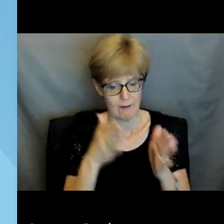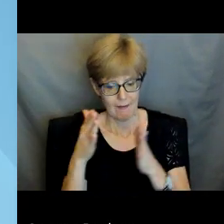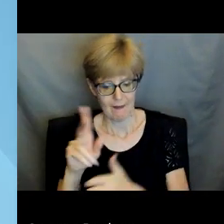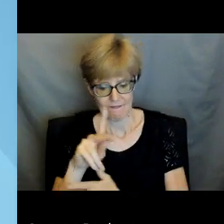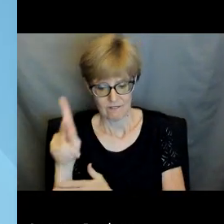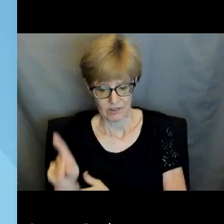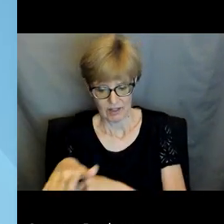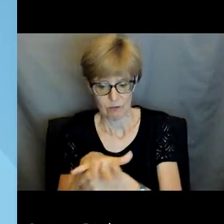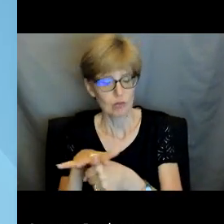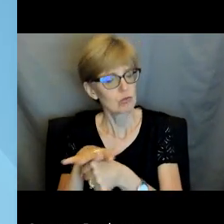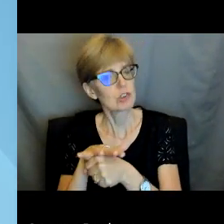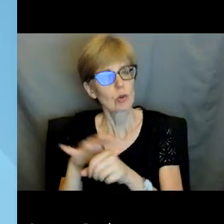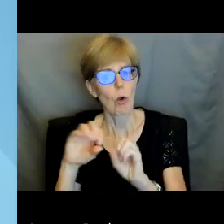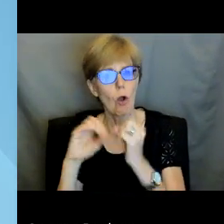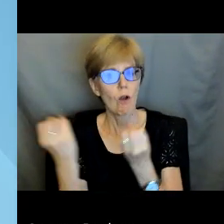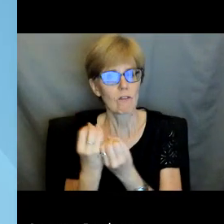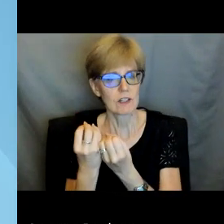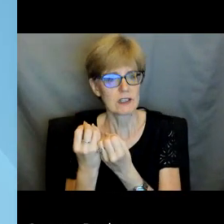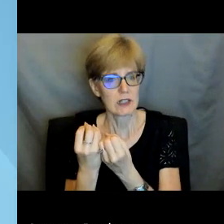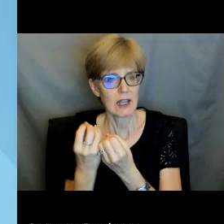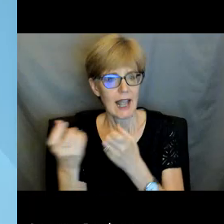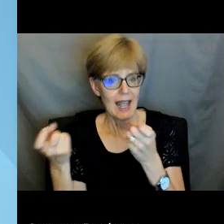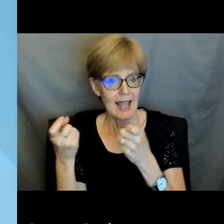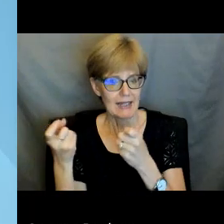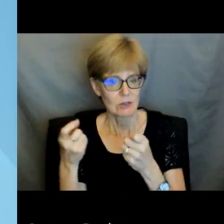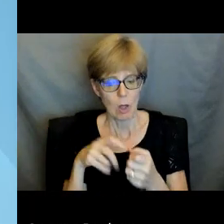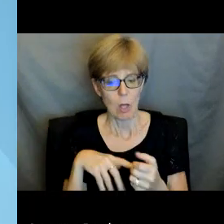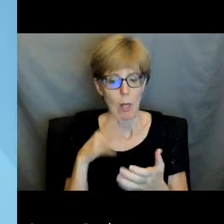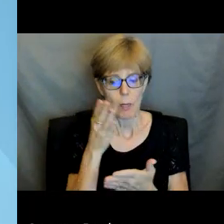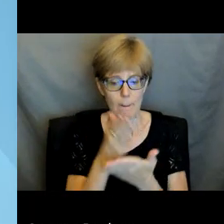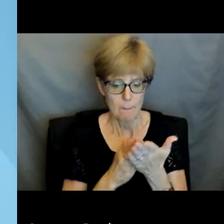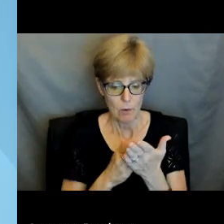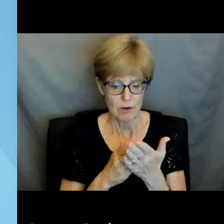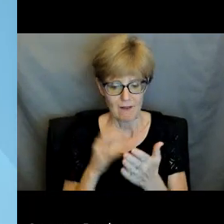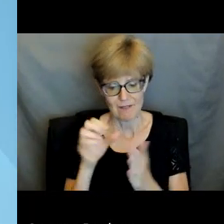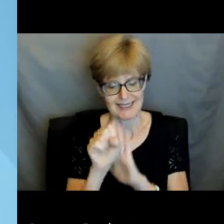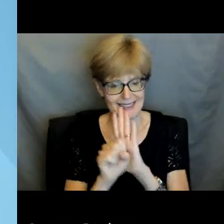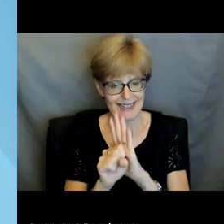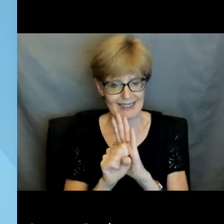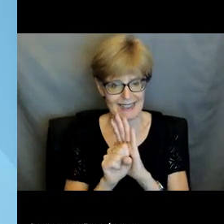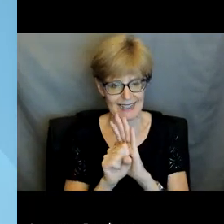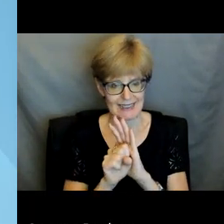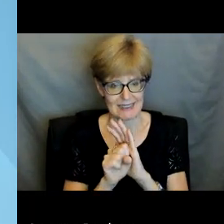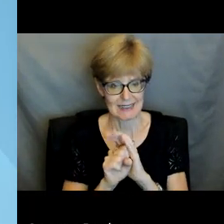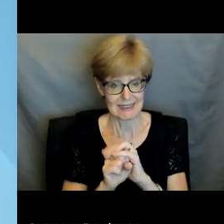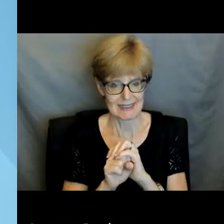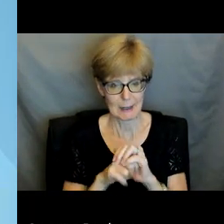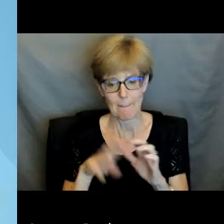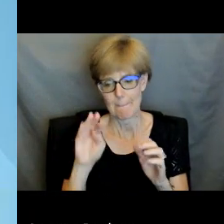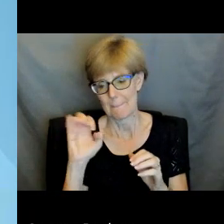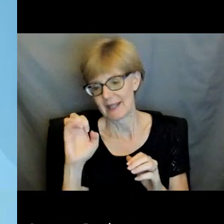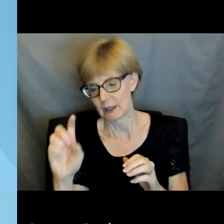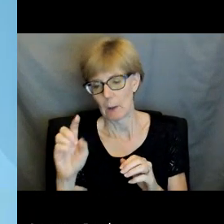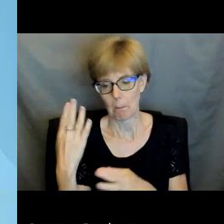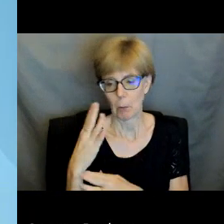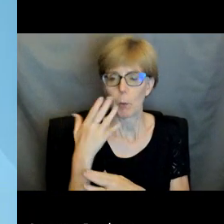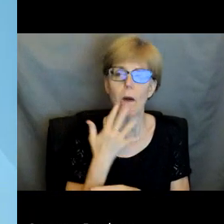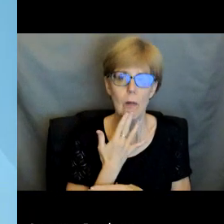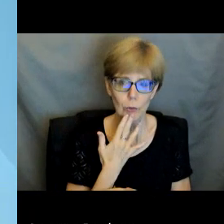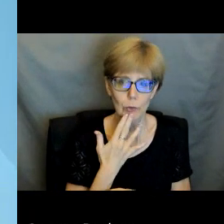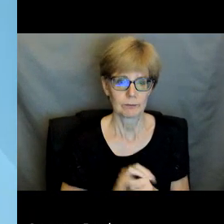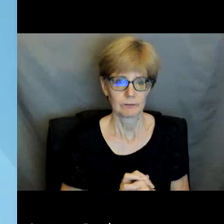Regional Office covers the portion of the state in the medium blue. Um, and those regional